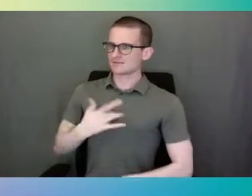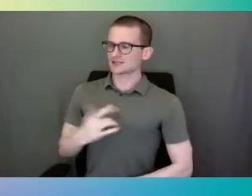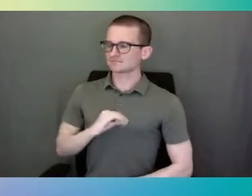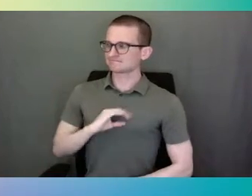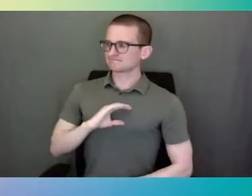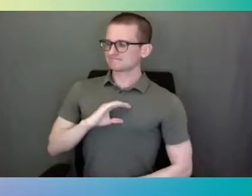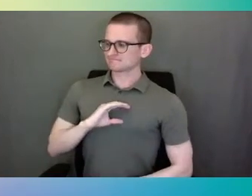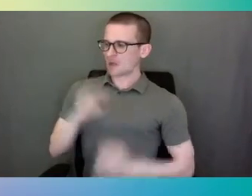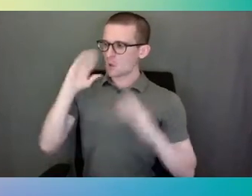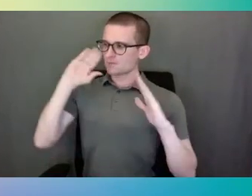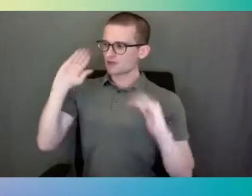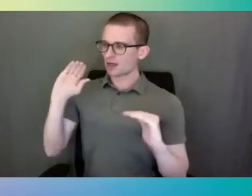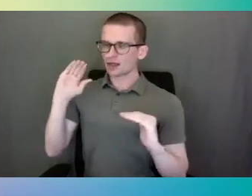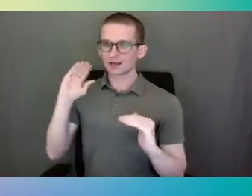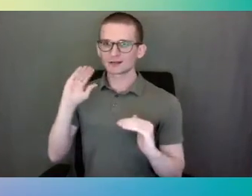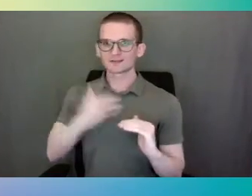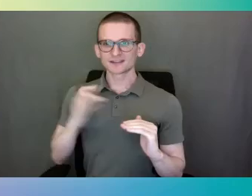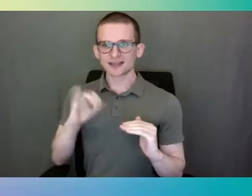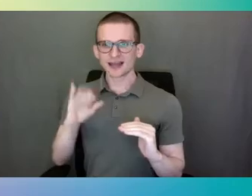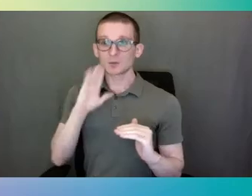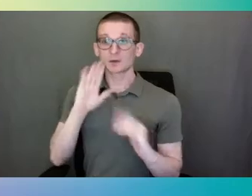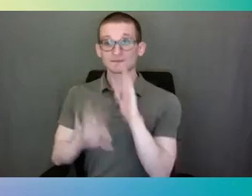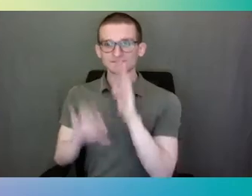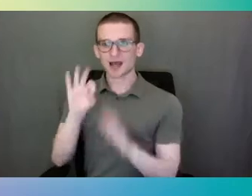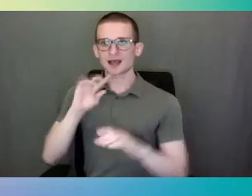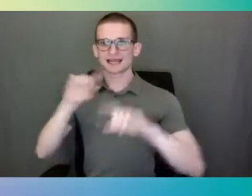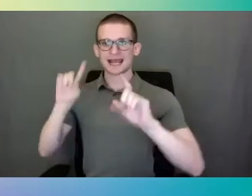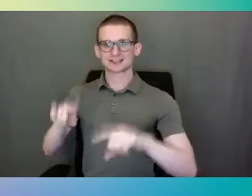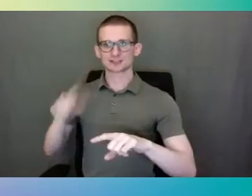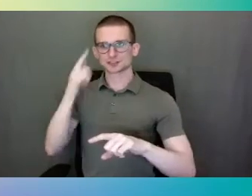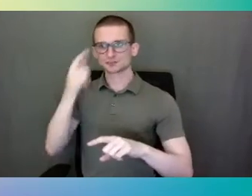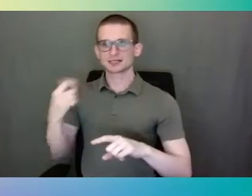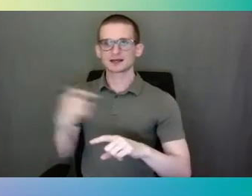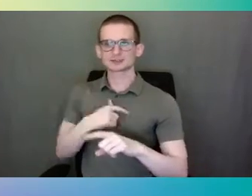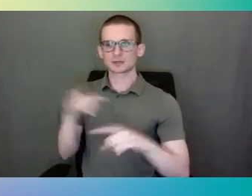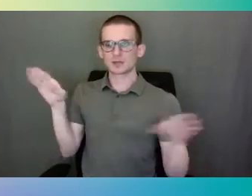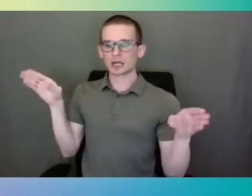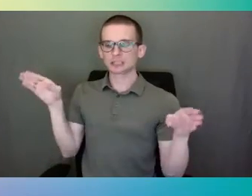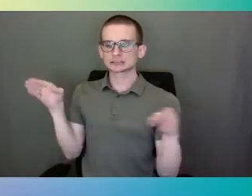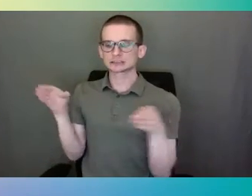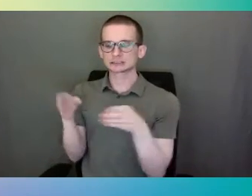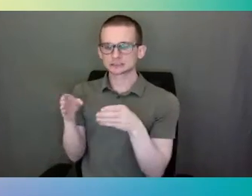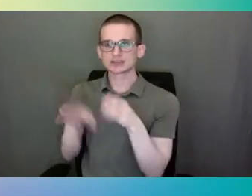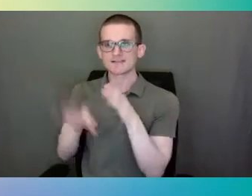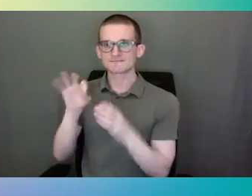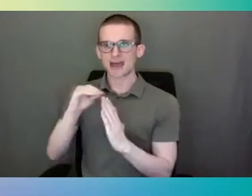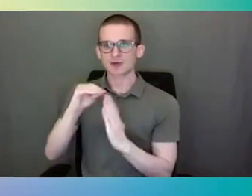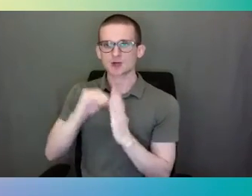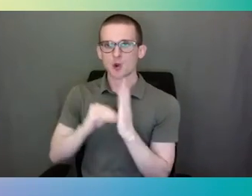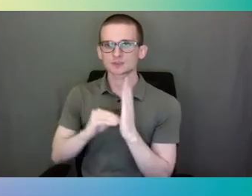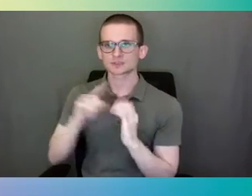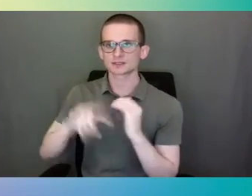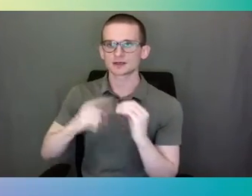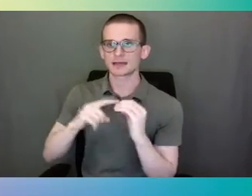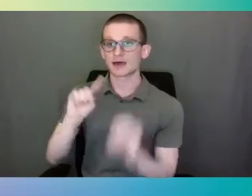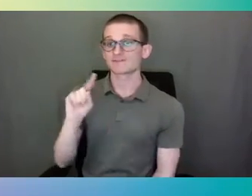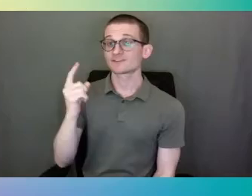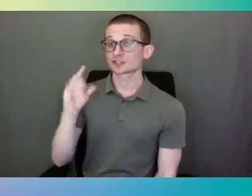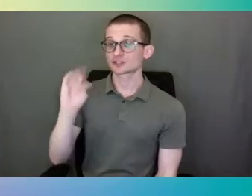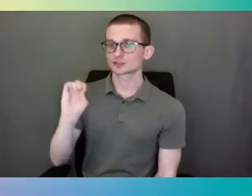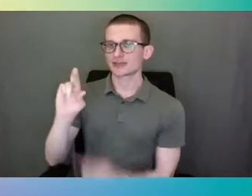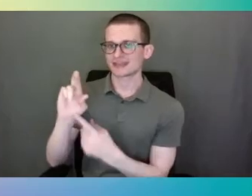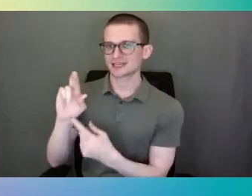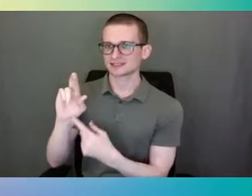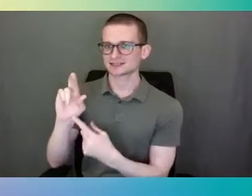answer because we were honing in on the First Corinthians notes about this particular conversation.